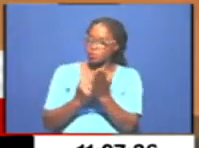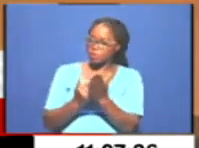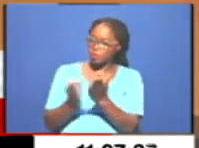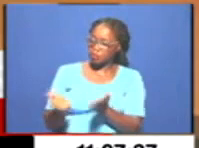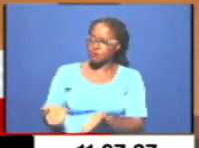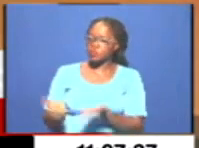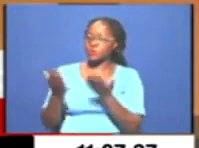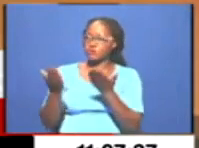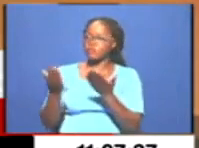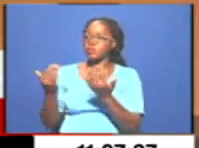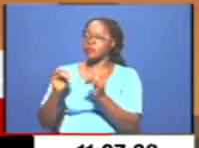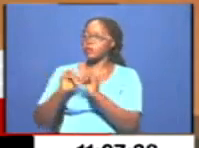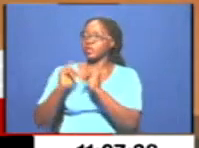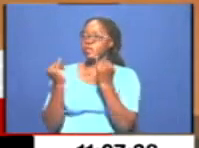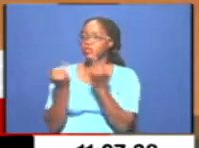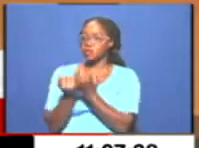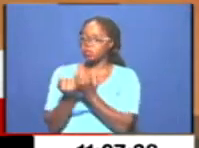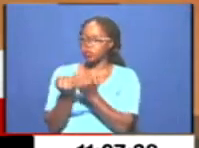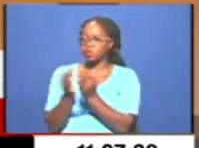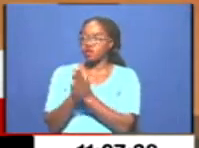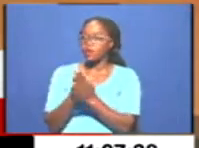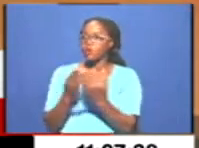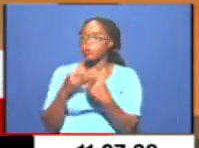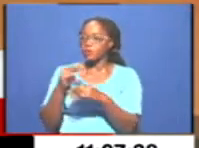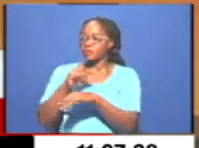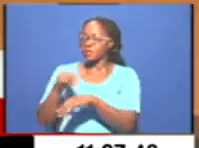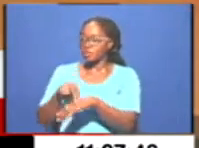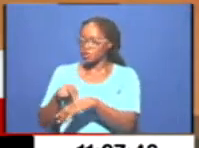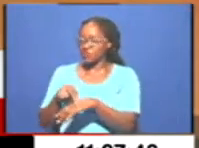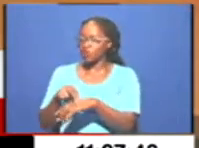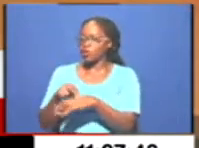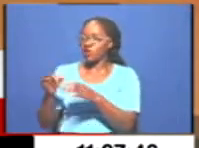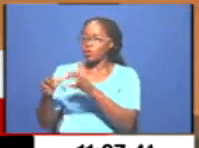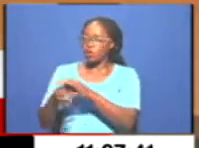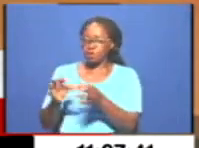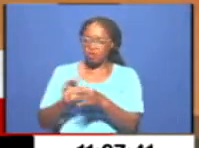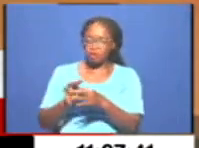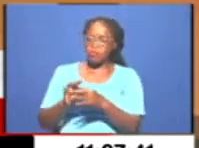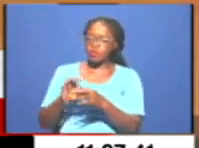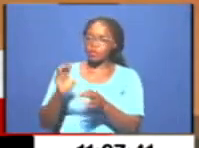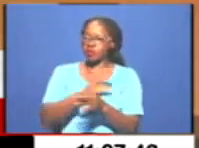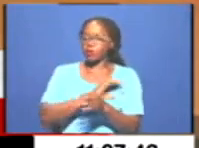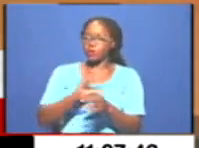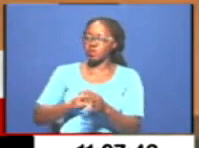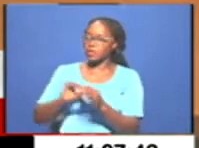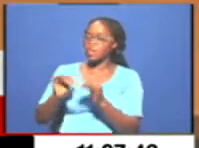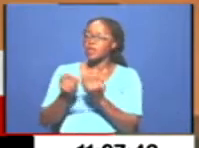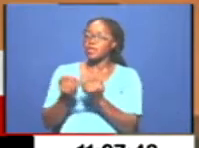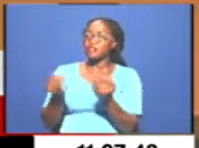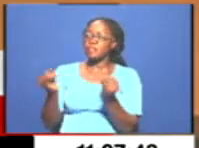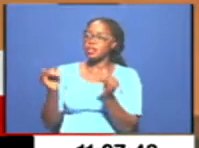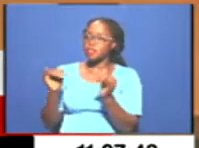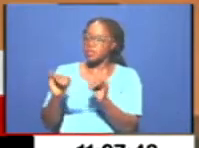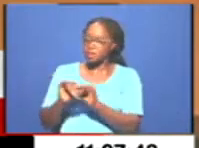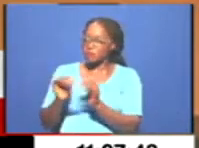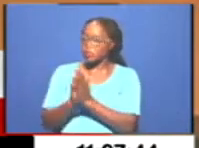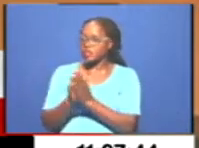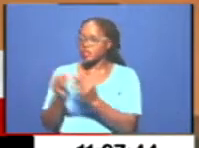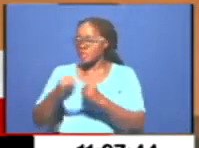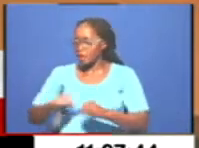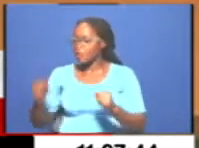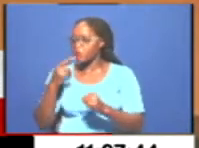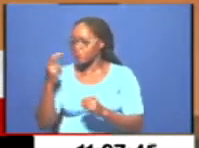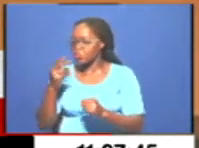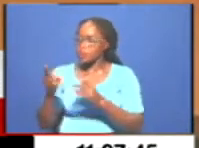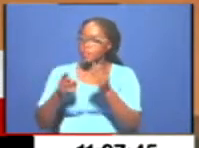to an institute. We've created the National Olympic Committee Institute. And in February, we'll be announcing who the chairman, who the director, and who the